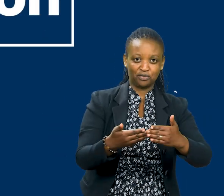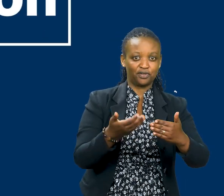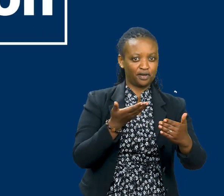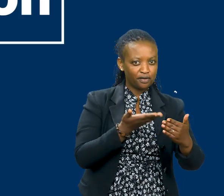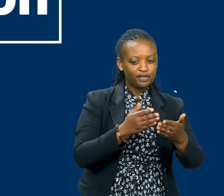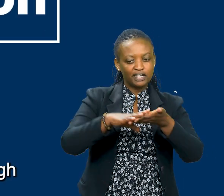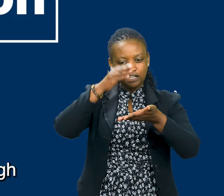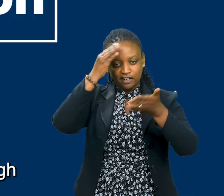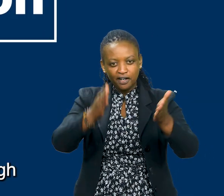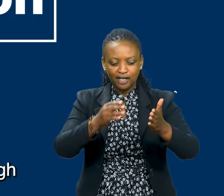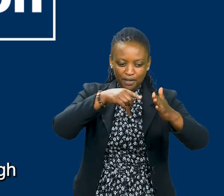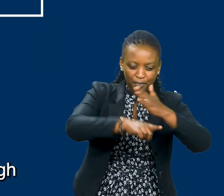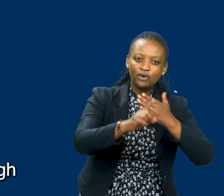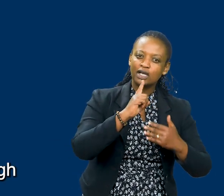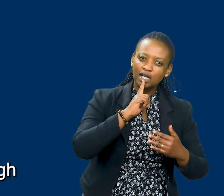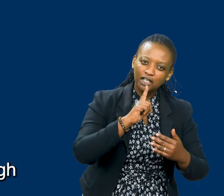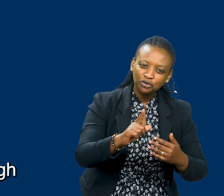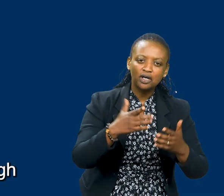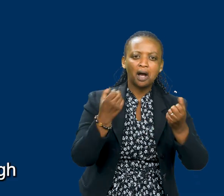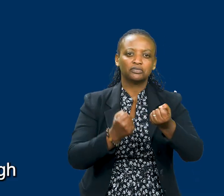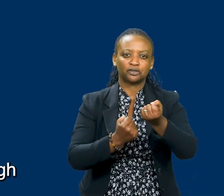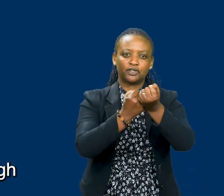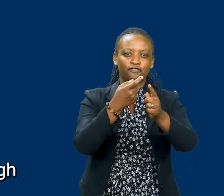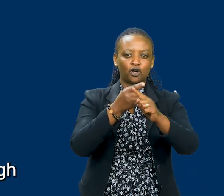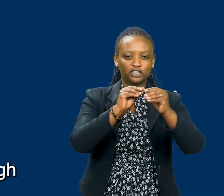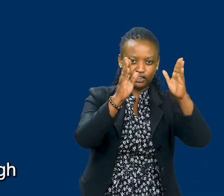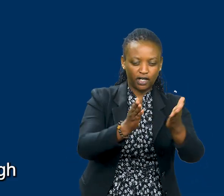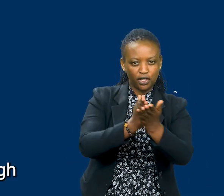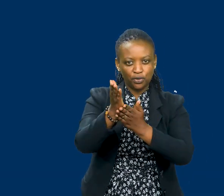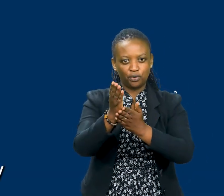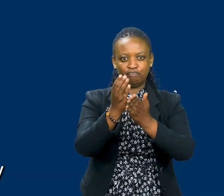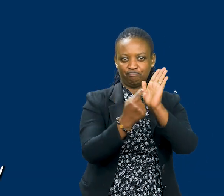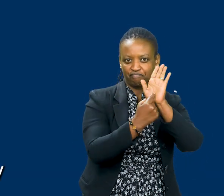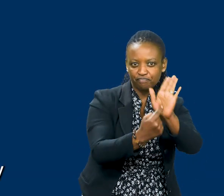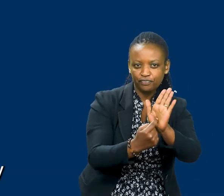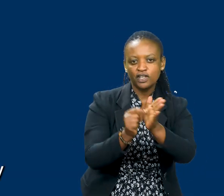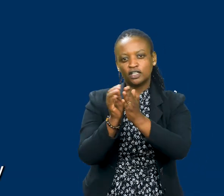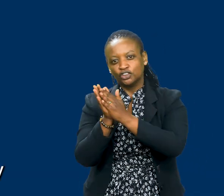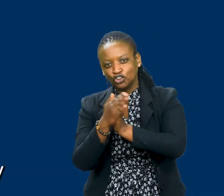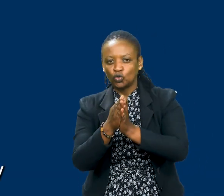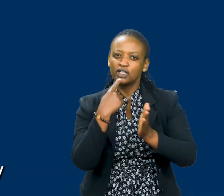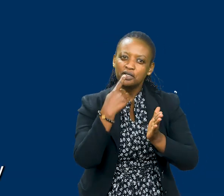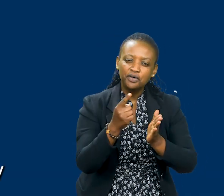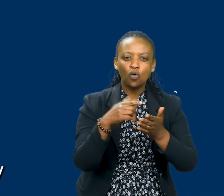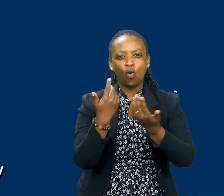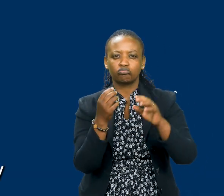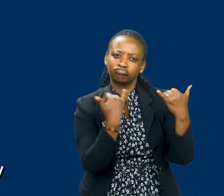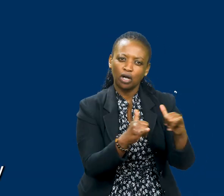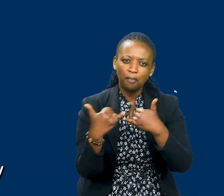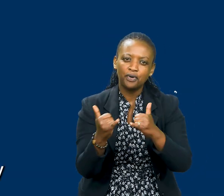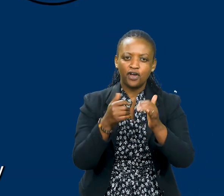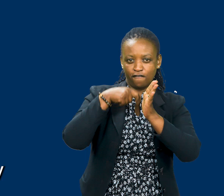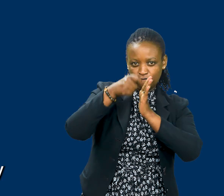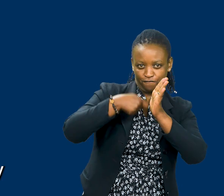introduction, learners enter the lesson with the support of the teacher through demonstration, storytelling,